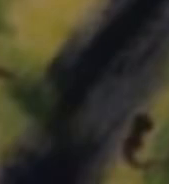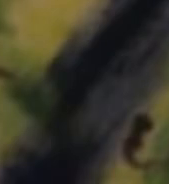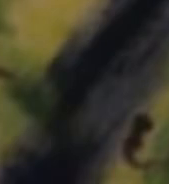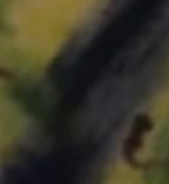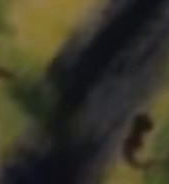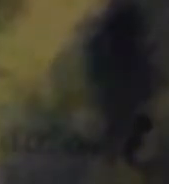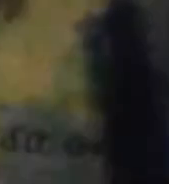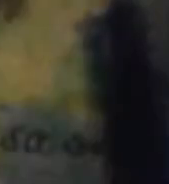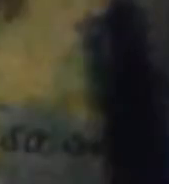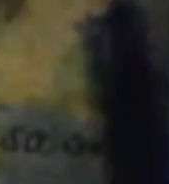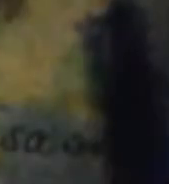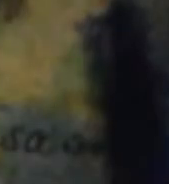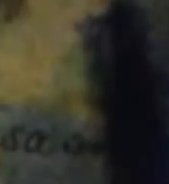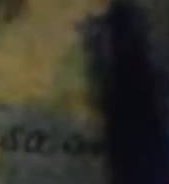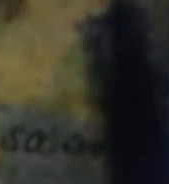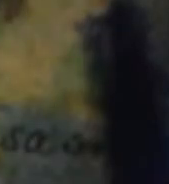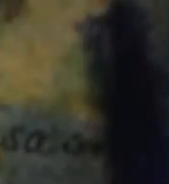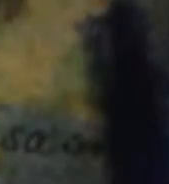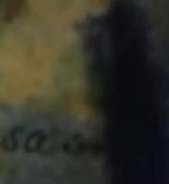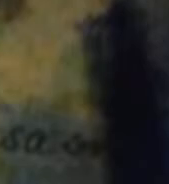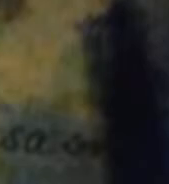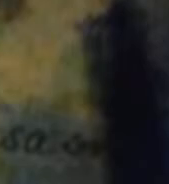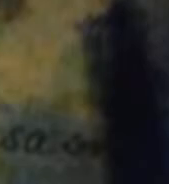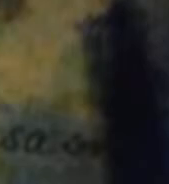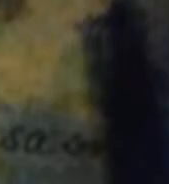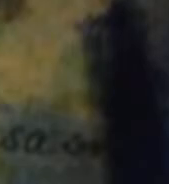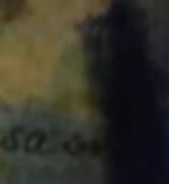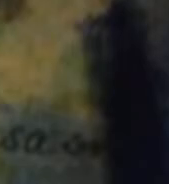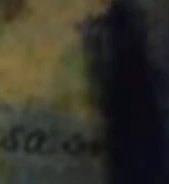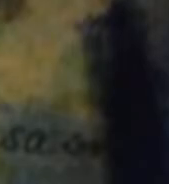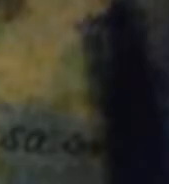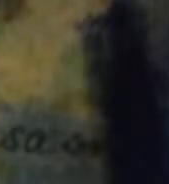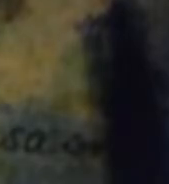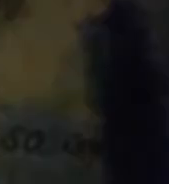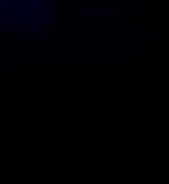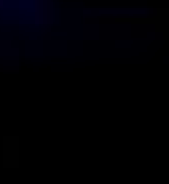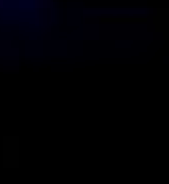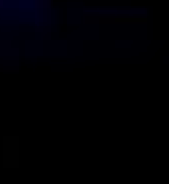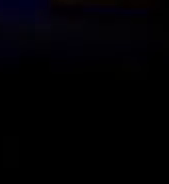vida. Muito obrigado.